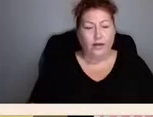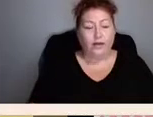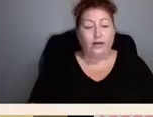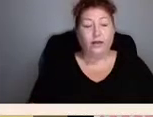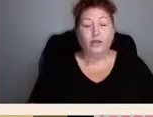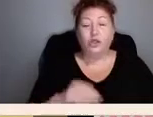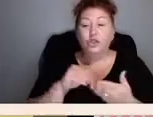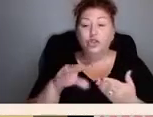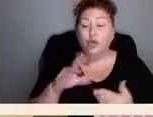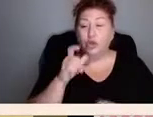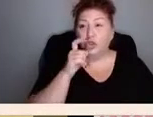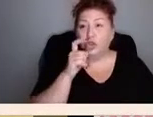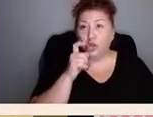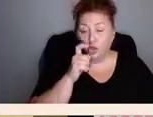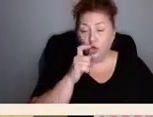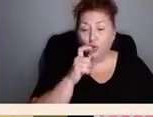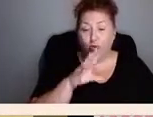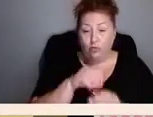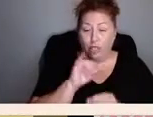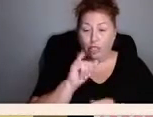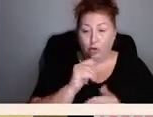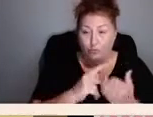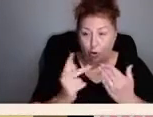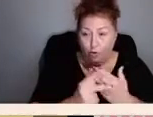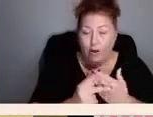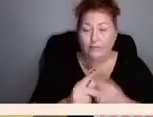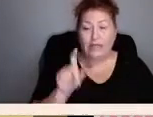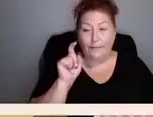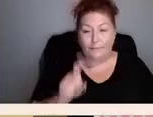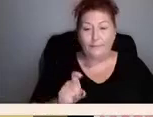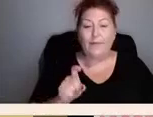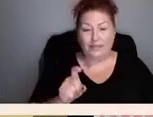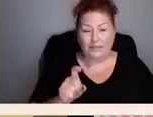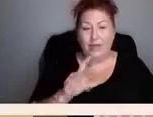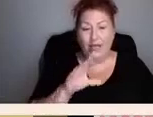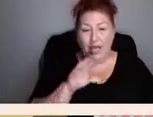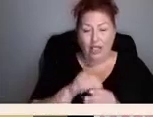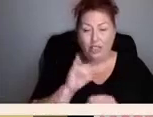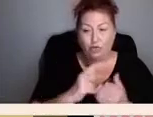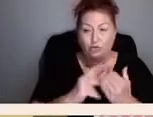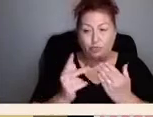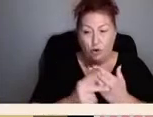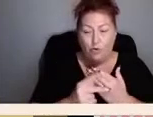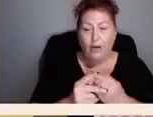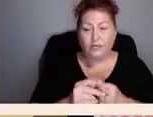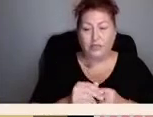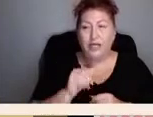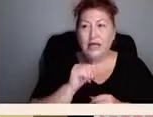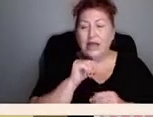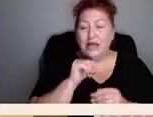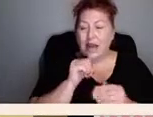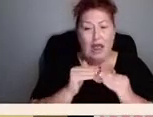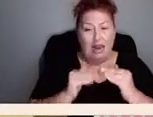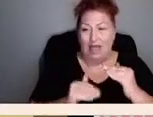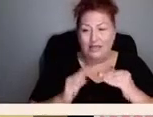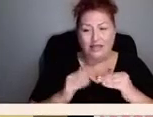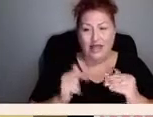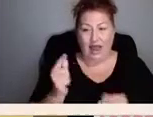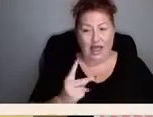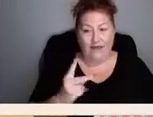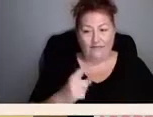Students who are in those programs must be in those programs no less than